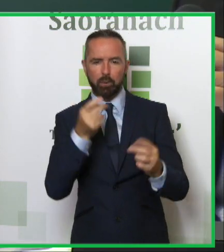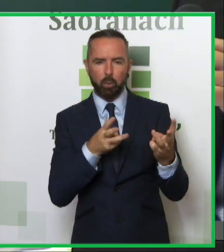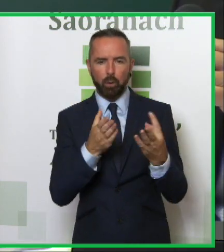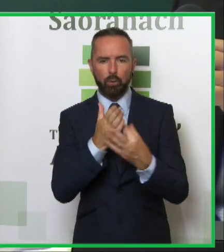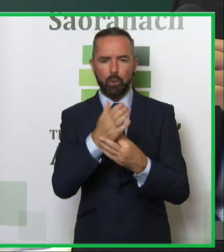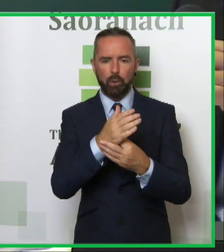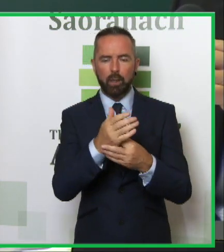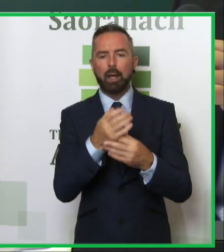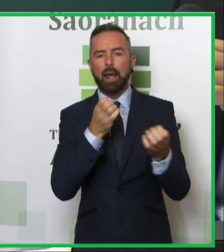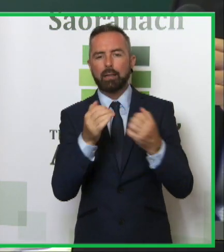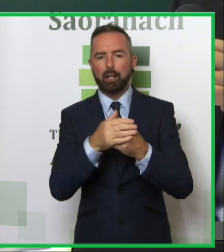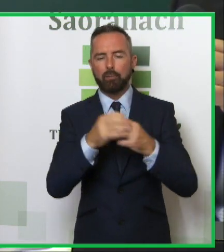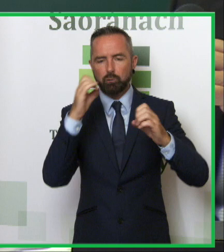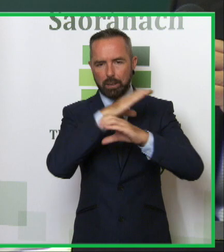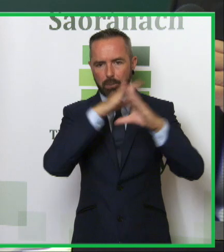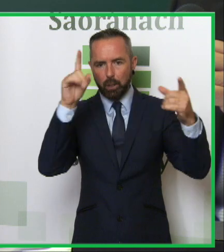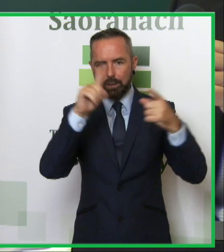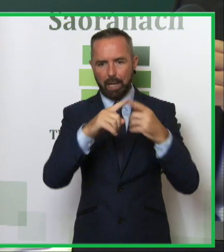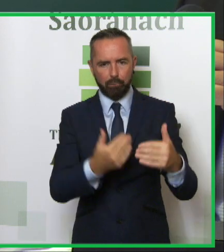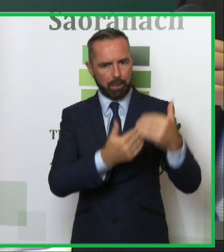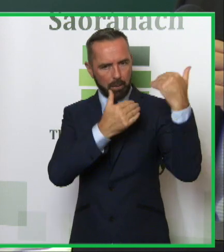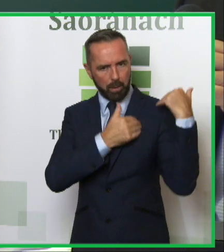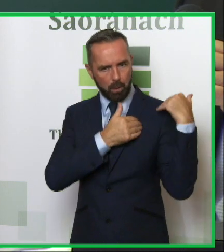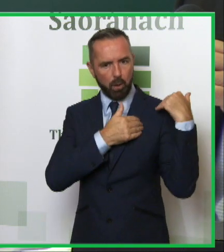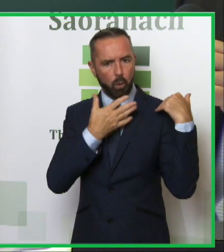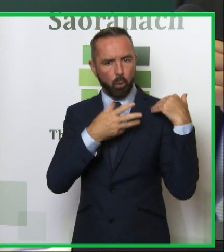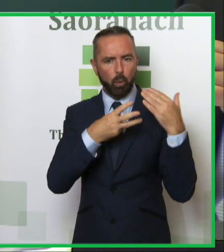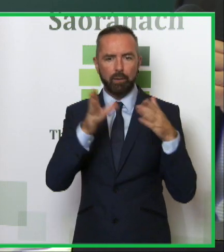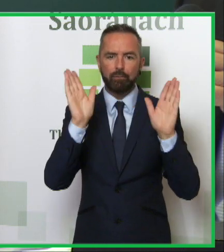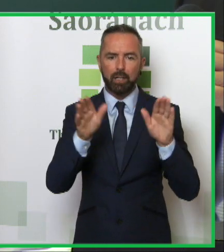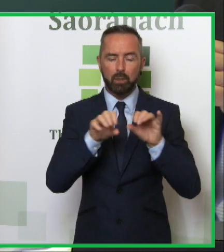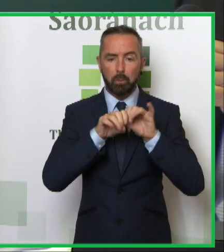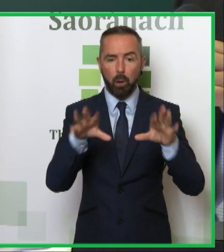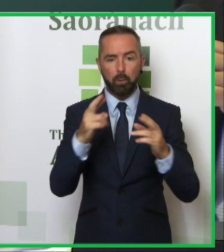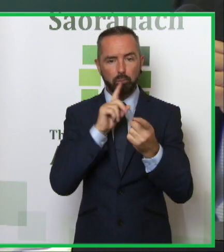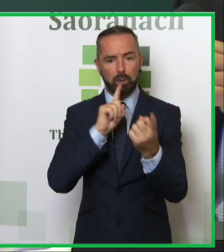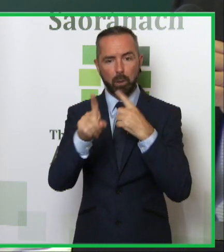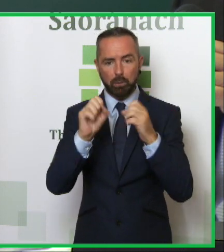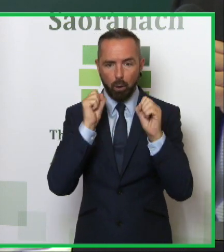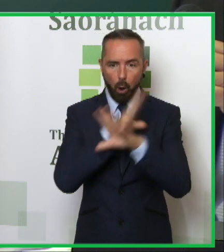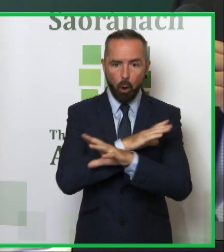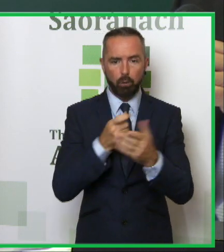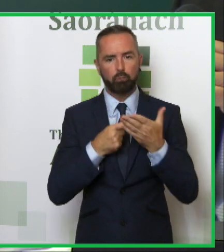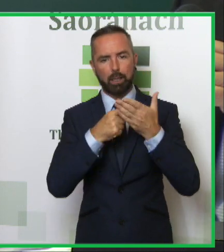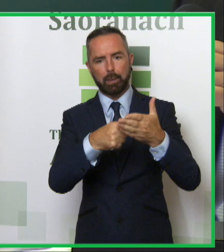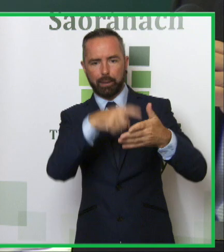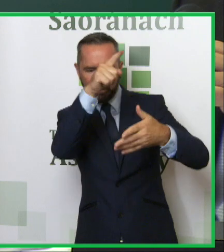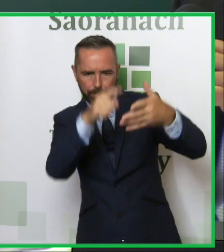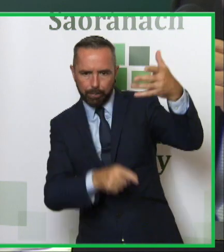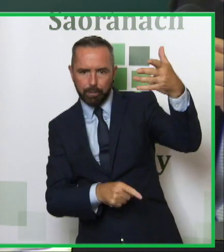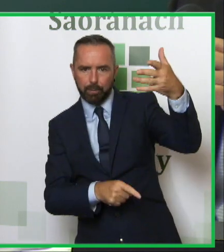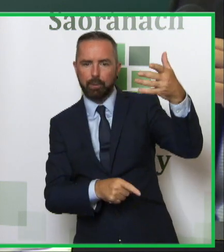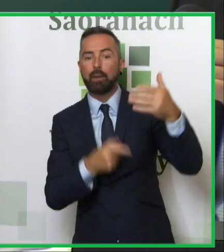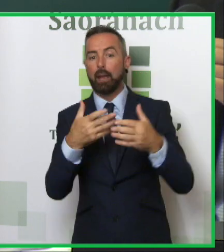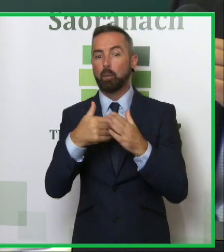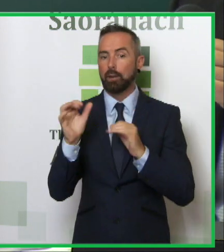in transparency and accountability when they publish their response to each and every one of the recommendations. And that's what they've committed to in the terms of reference.